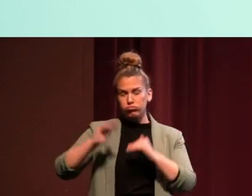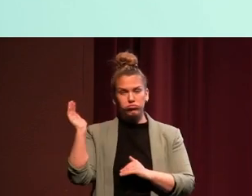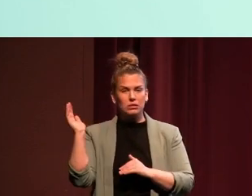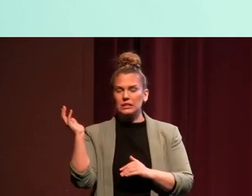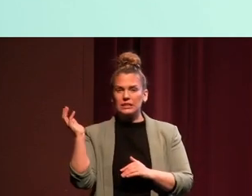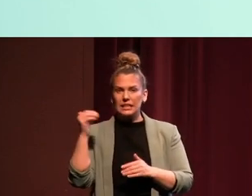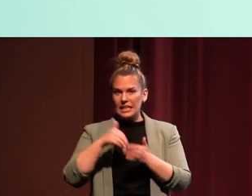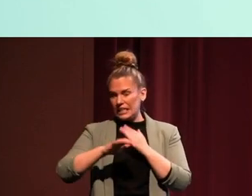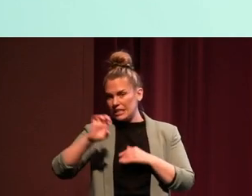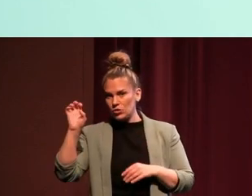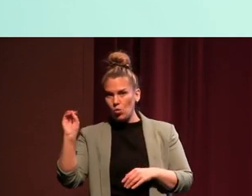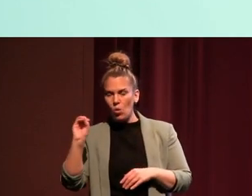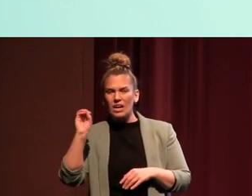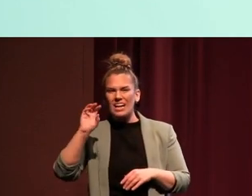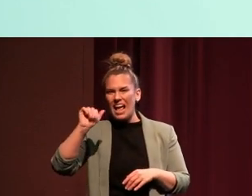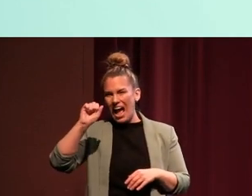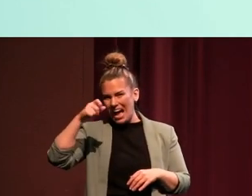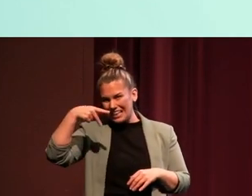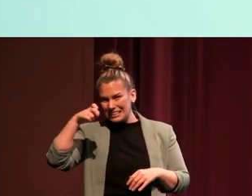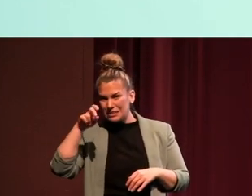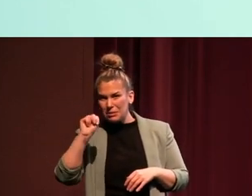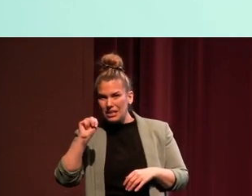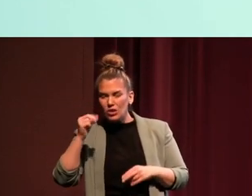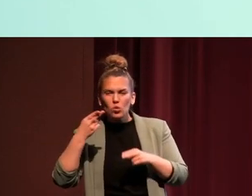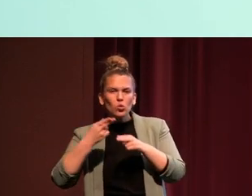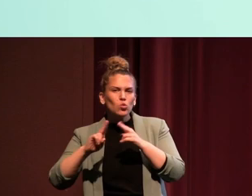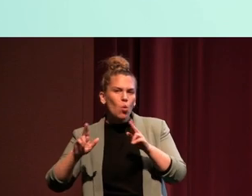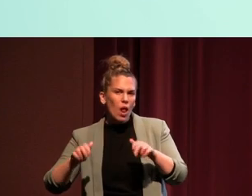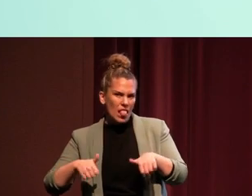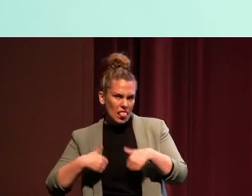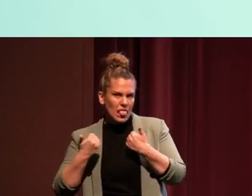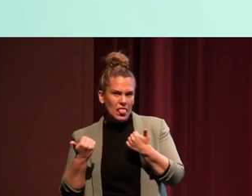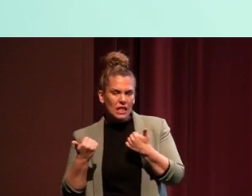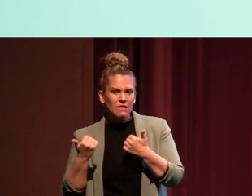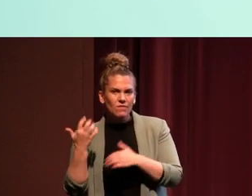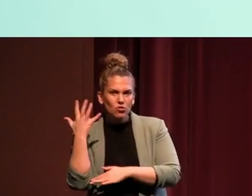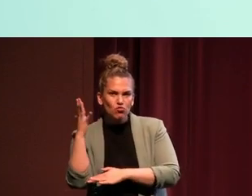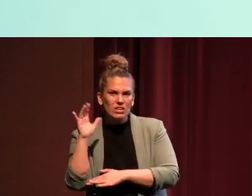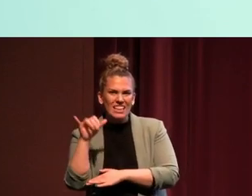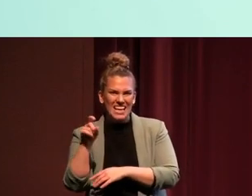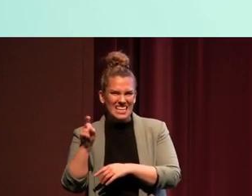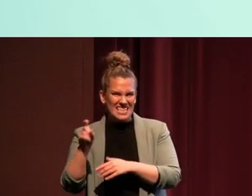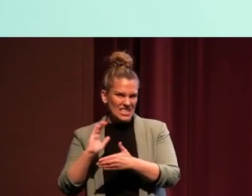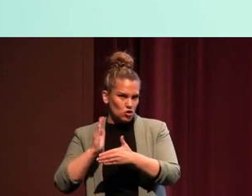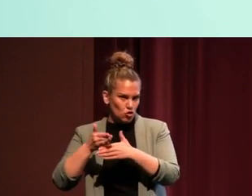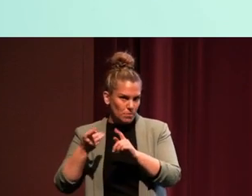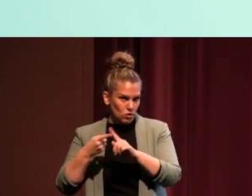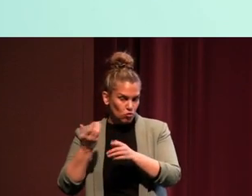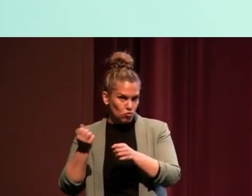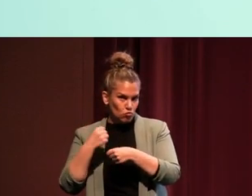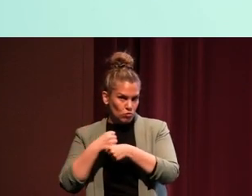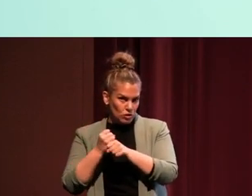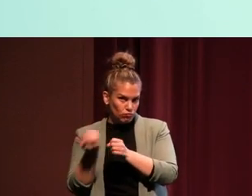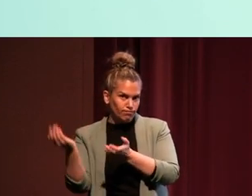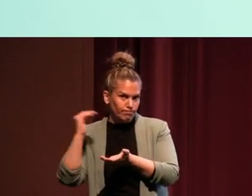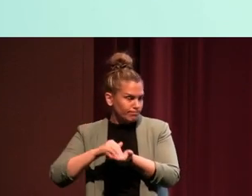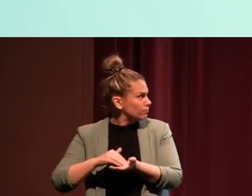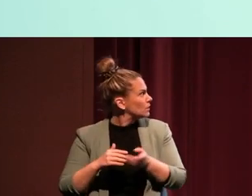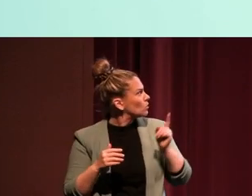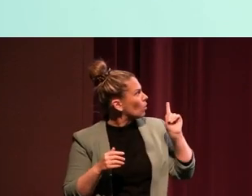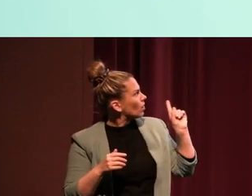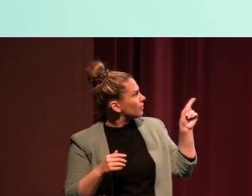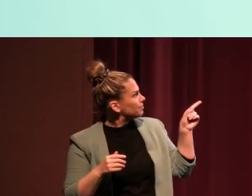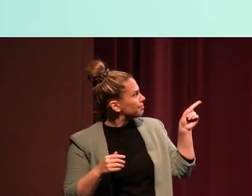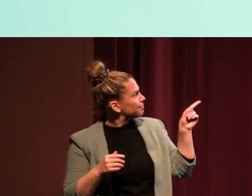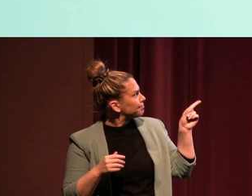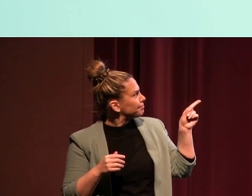is a relatively short-lived species that needs disturbance in order to regenerate. Here's a stand where there's nothing but a few old and dying